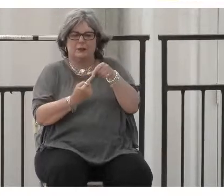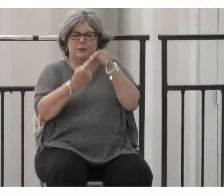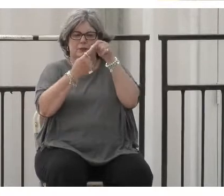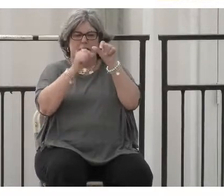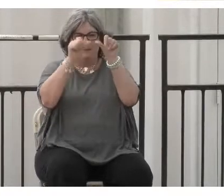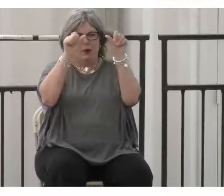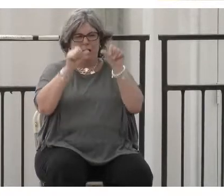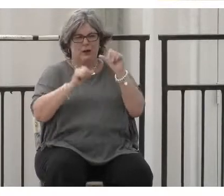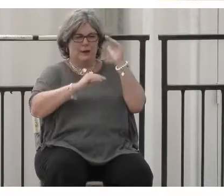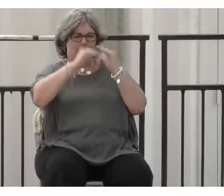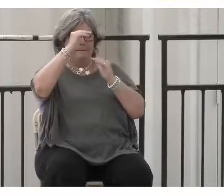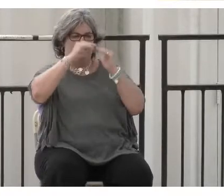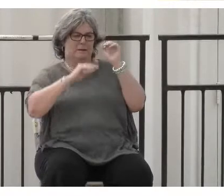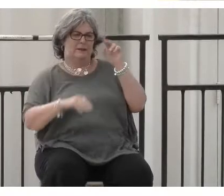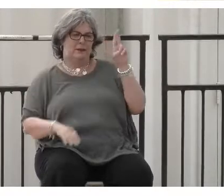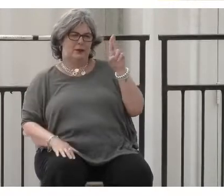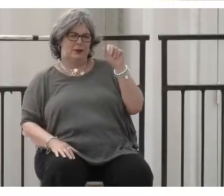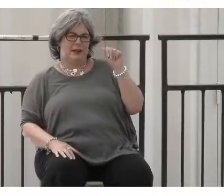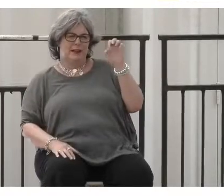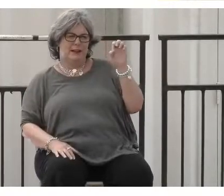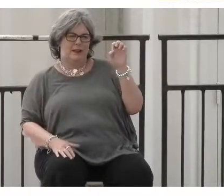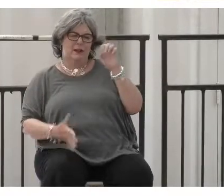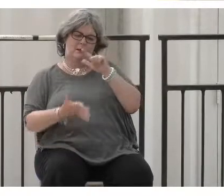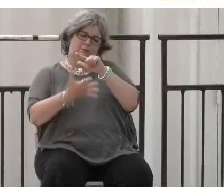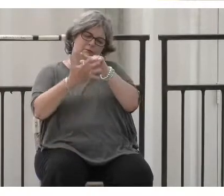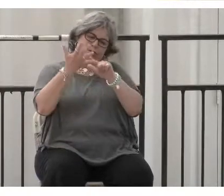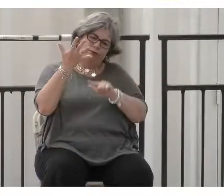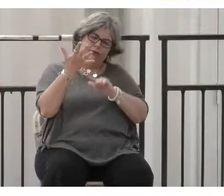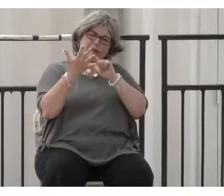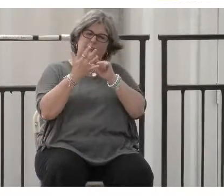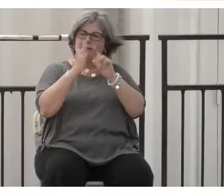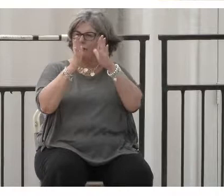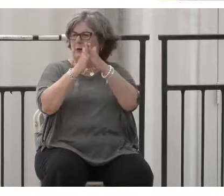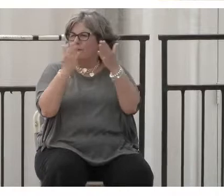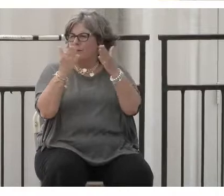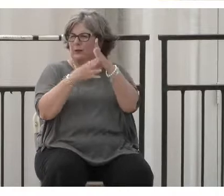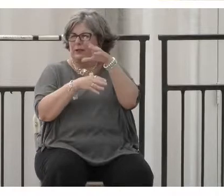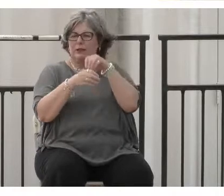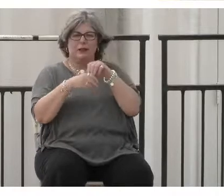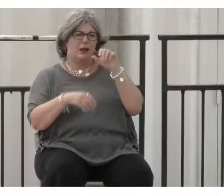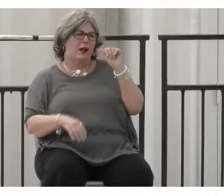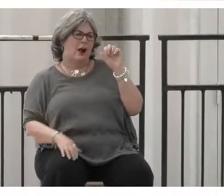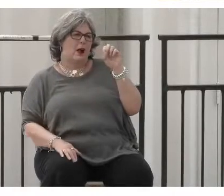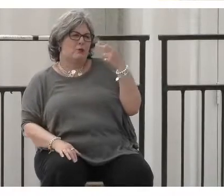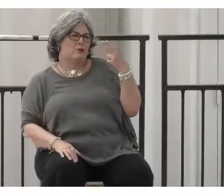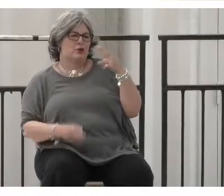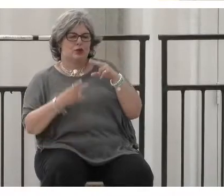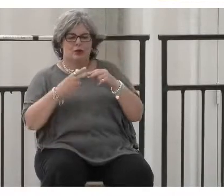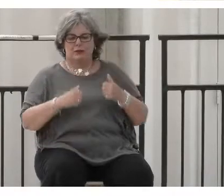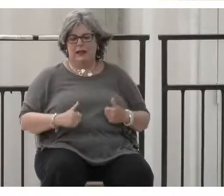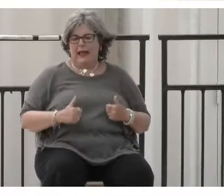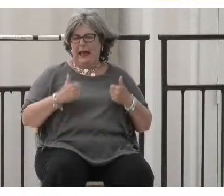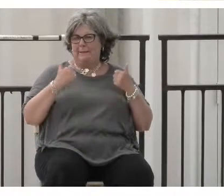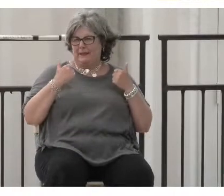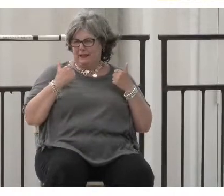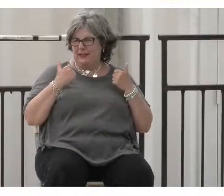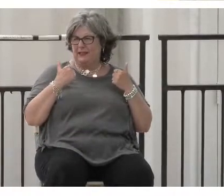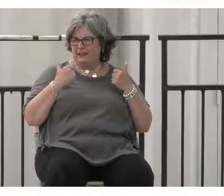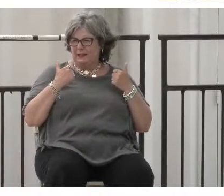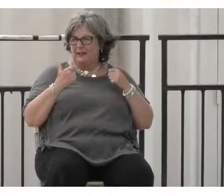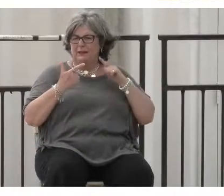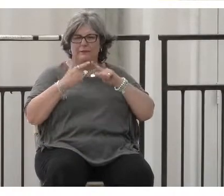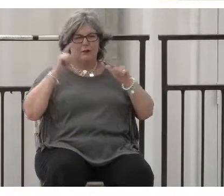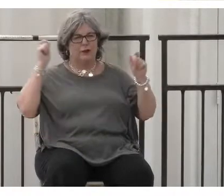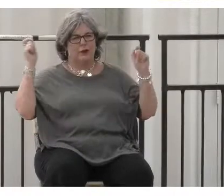architecture building in the UAE. She's author of numerous volumes, including Arish and Habitat, Vernacular Architecture for